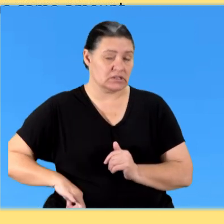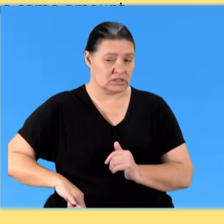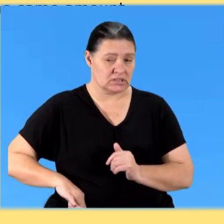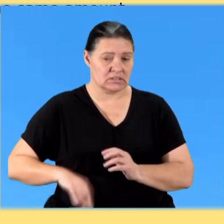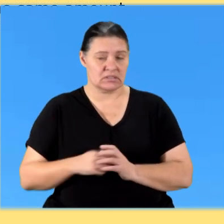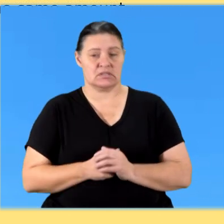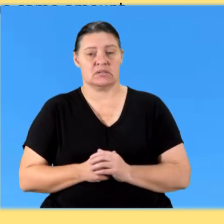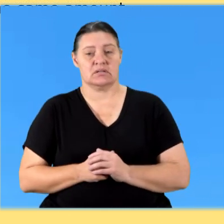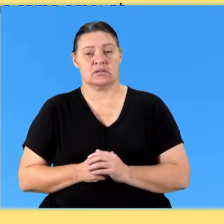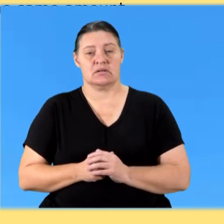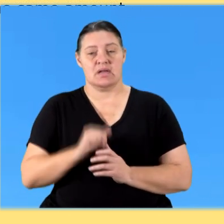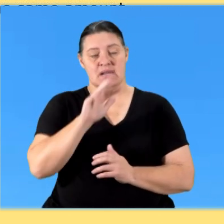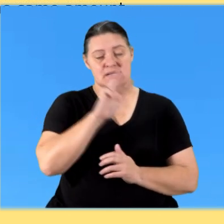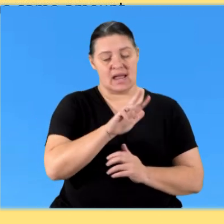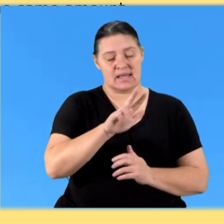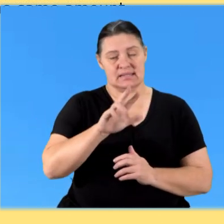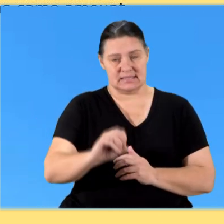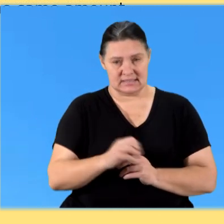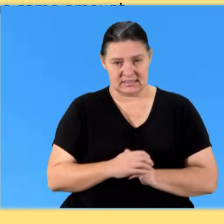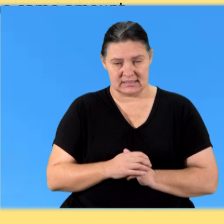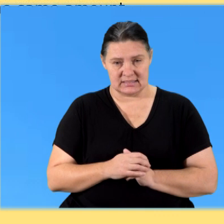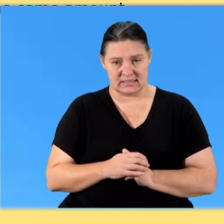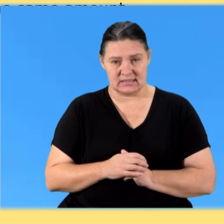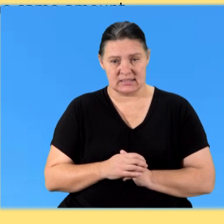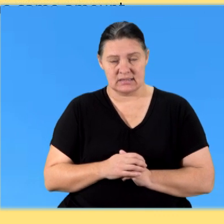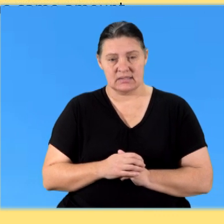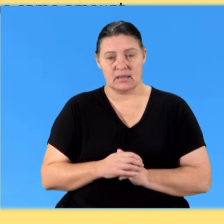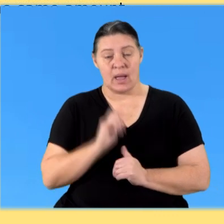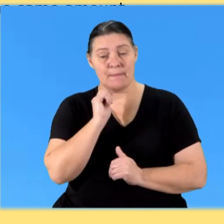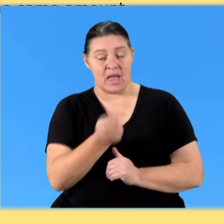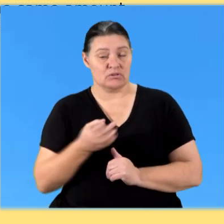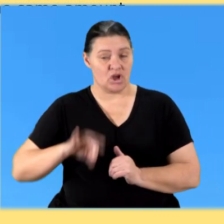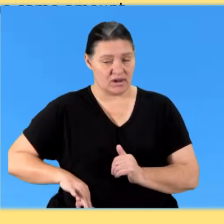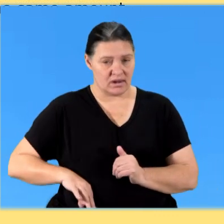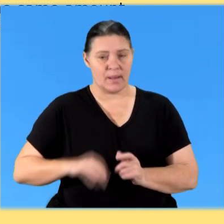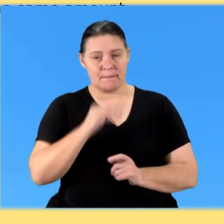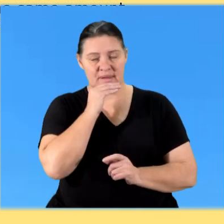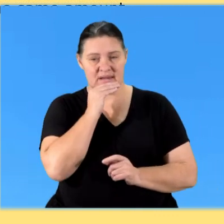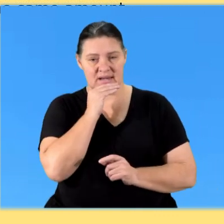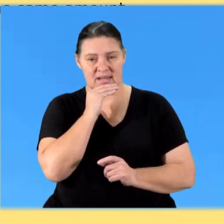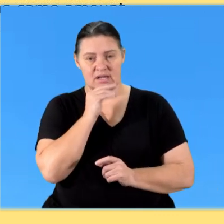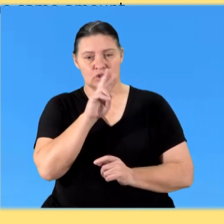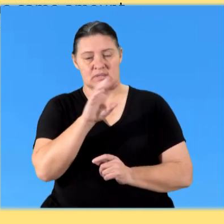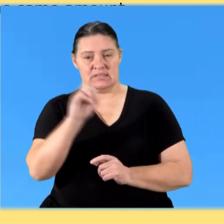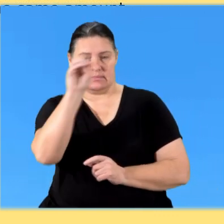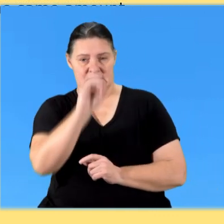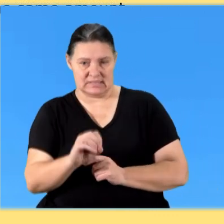wage is 980. And my pay as you earn is